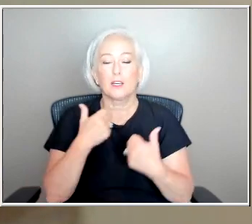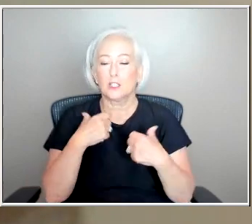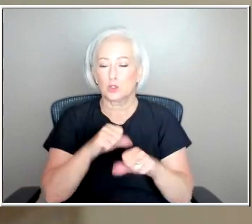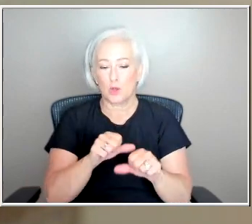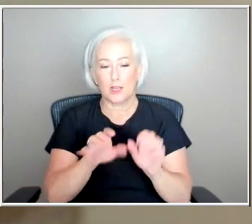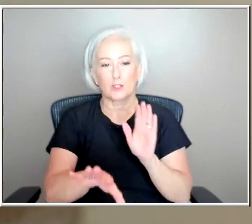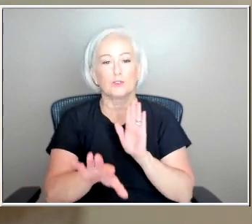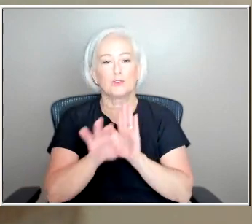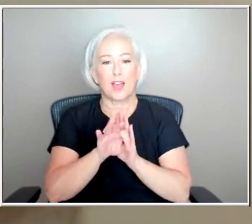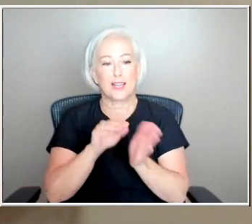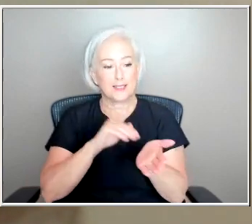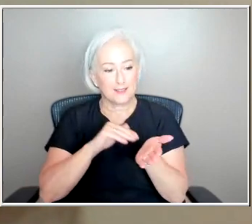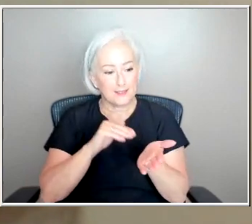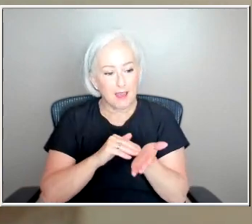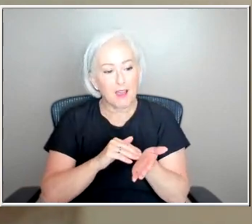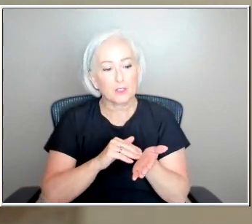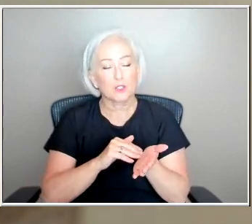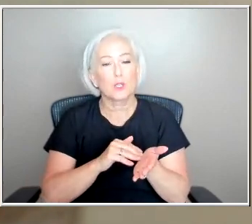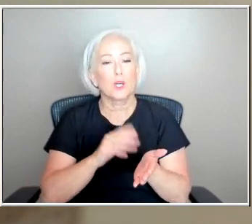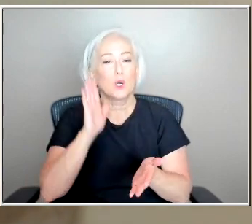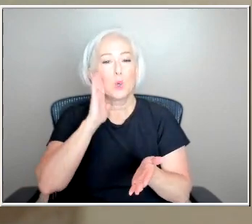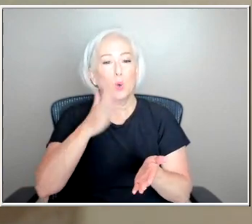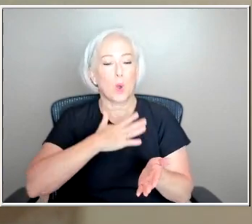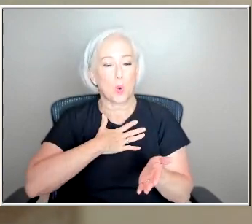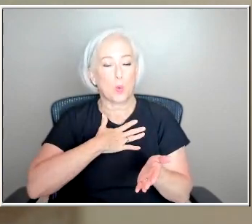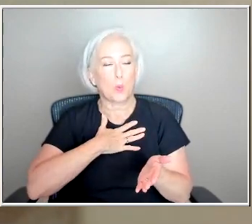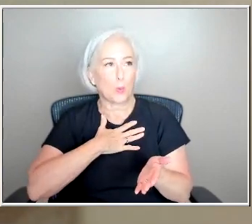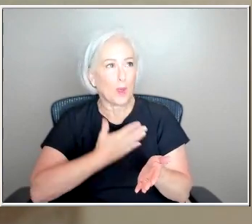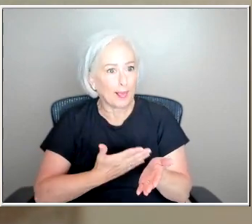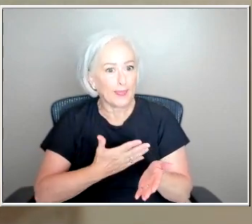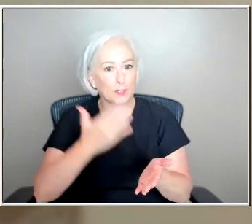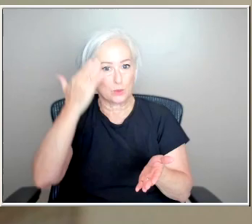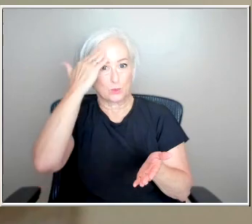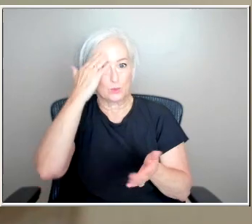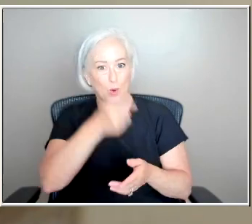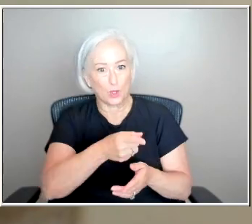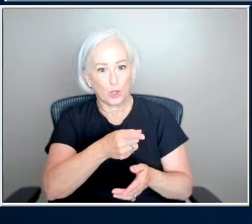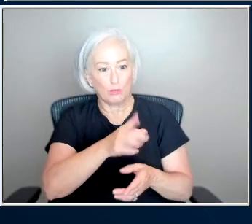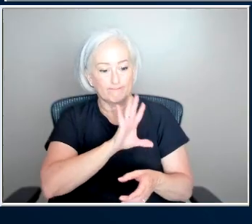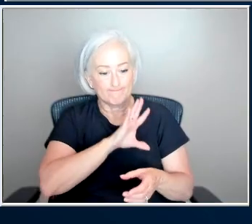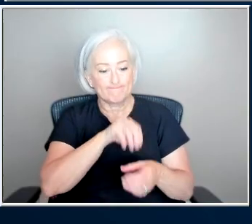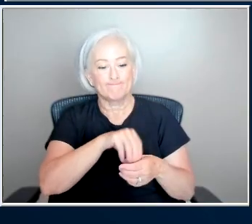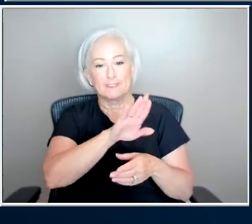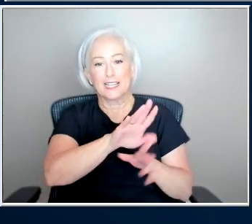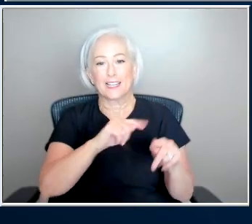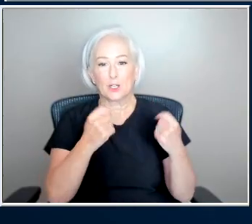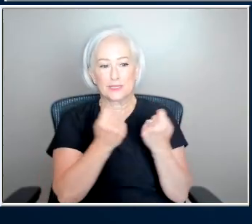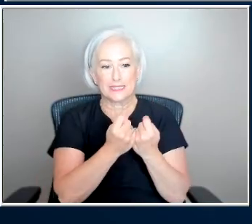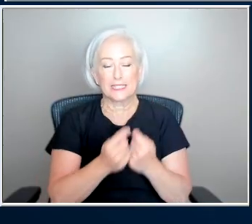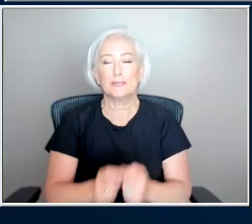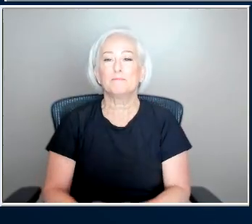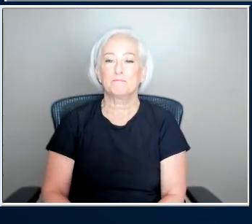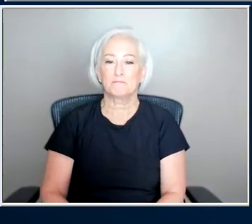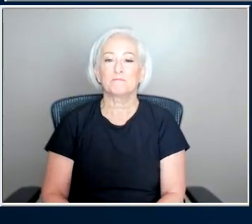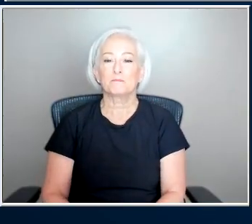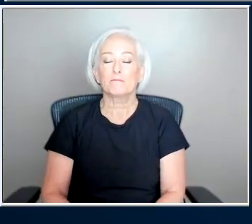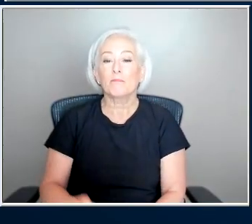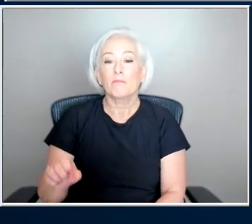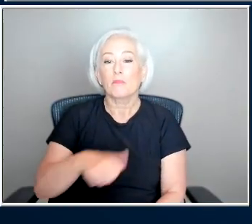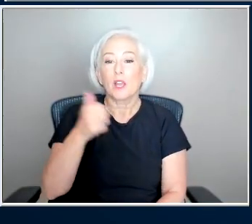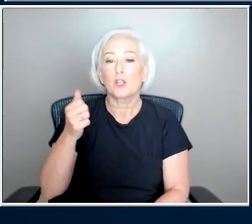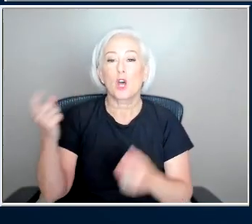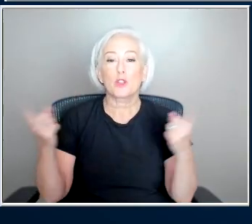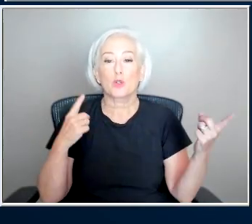that know you and that will listen and consider you part of the team. Well, and that's another question. Do you have to be a graduate